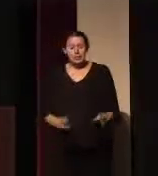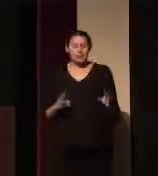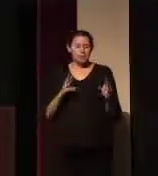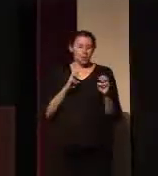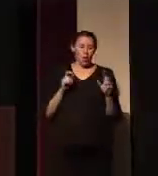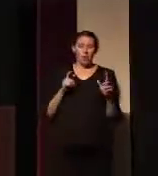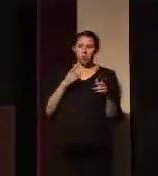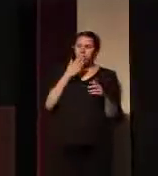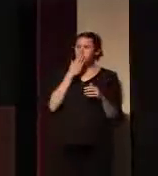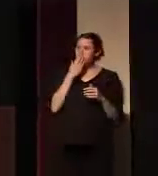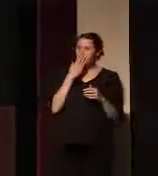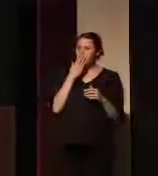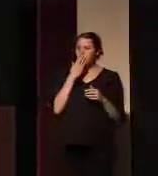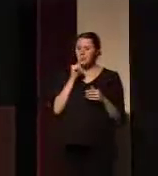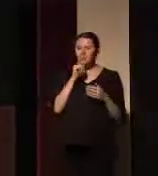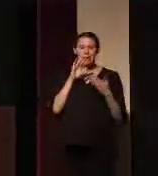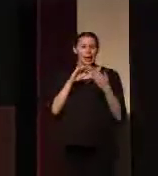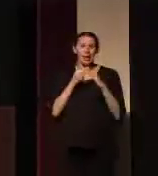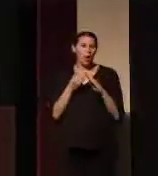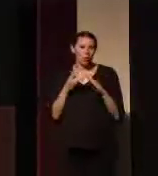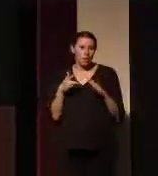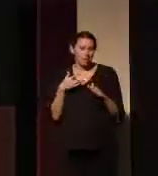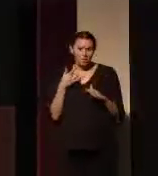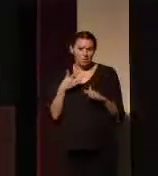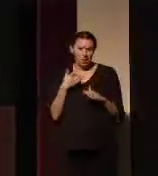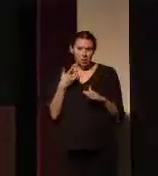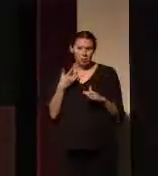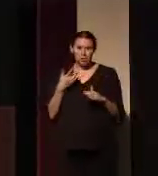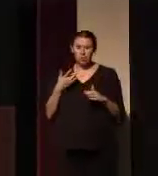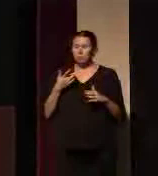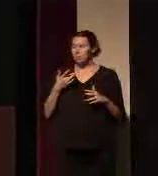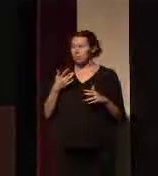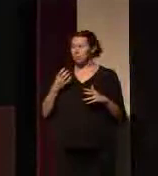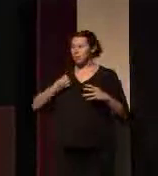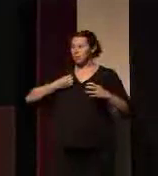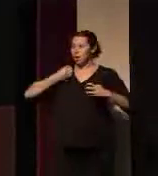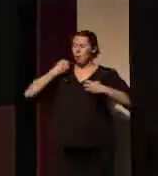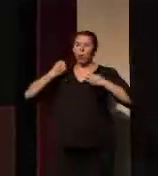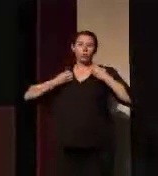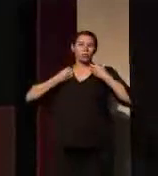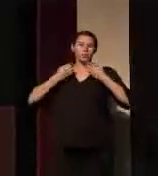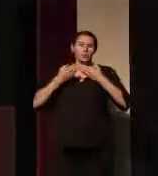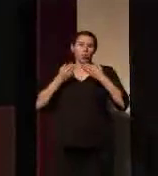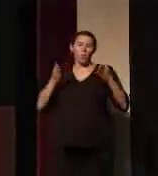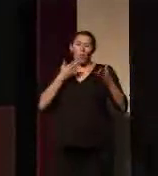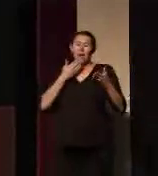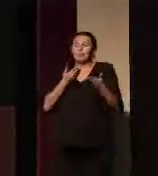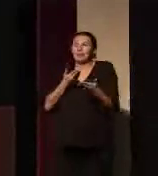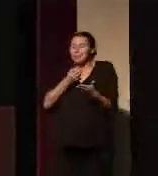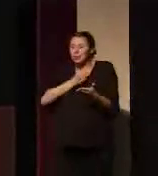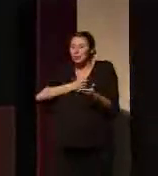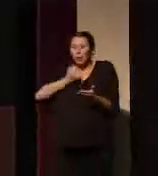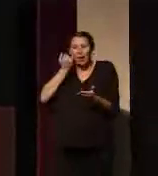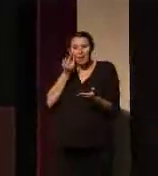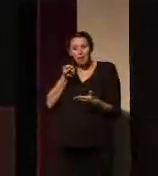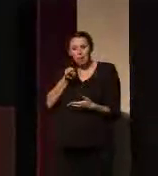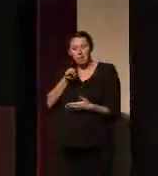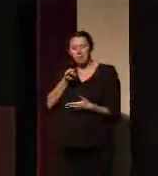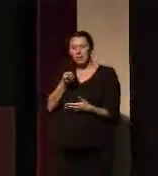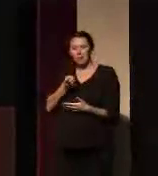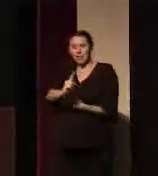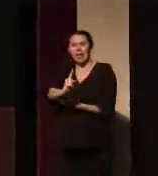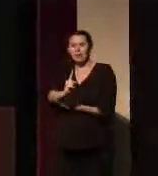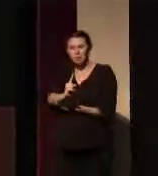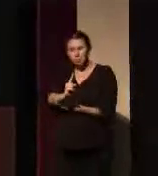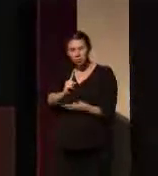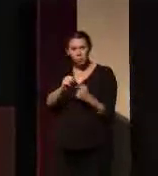this is not a town that feels emotionally things openly very well. Mm-hmm. I apologize if I offend anybody by saying that.